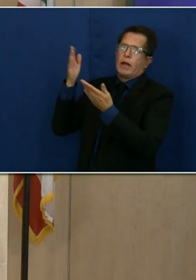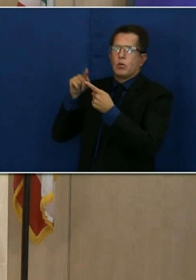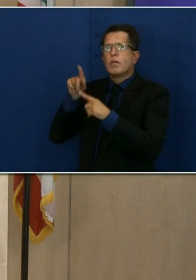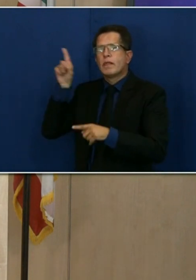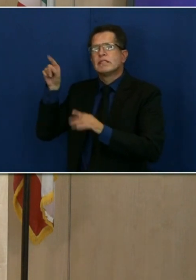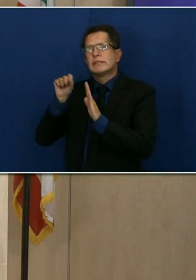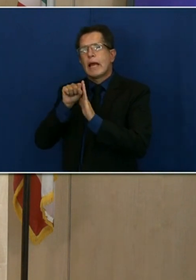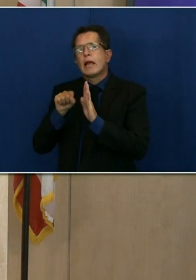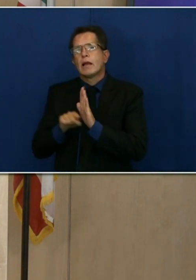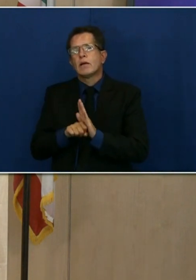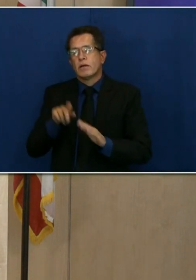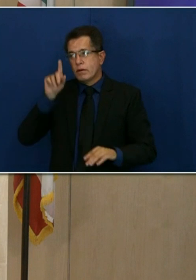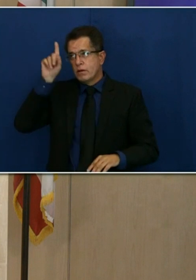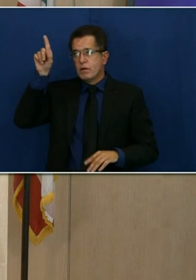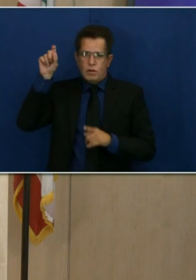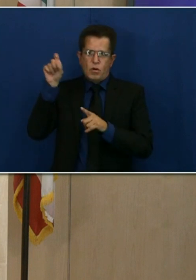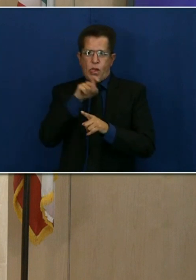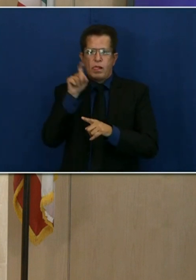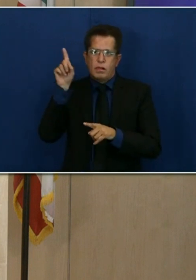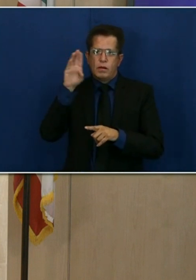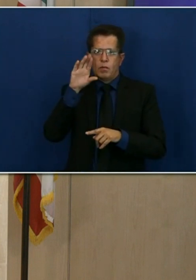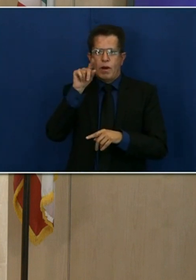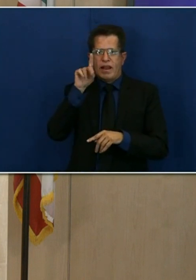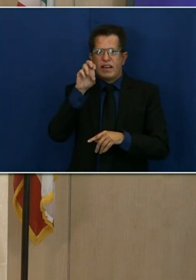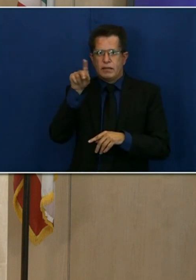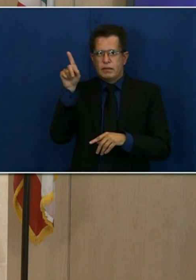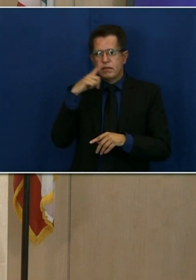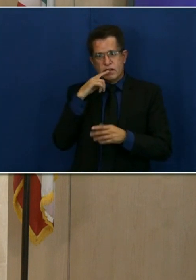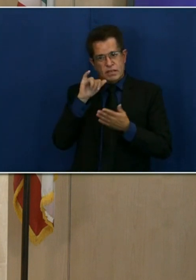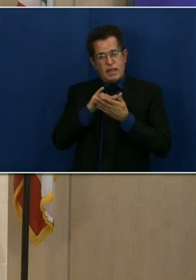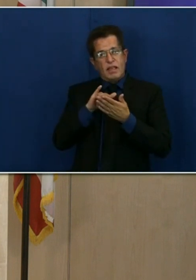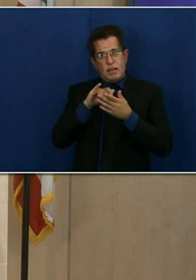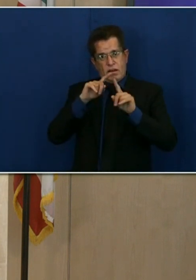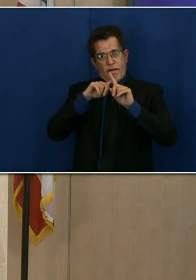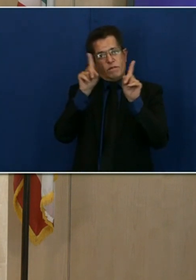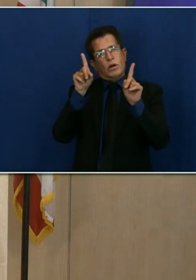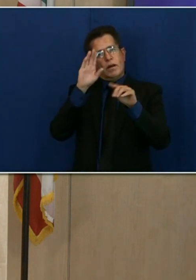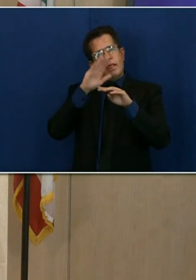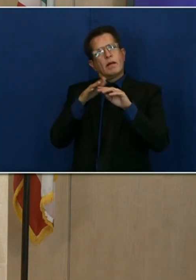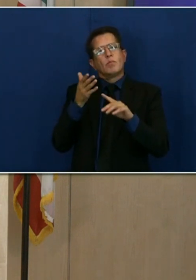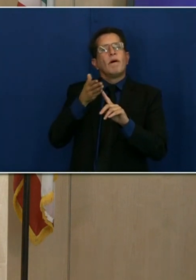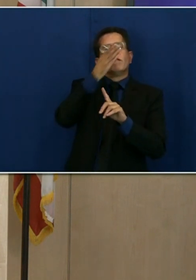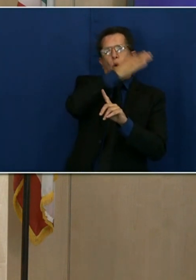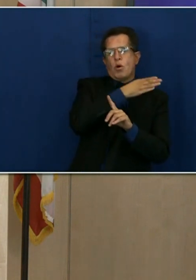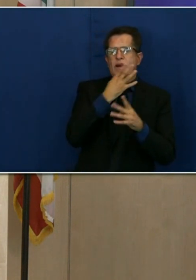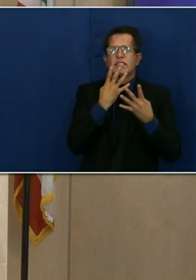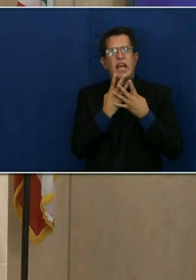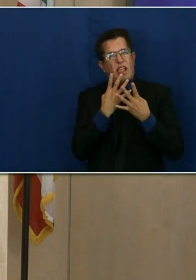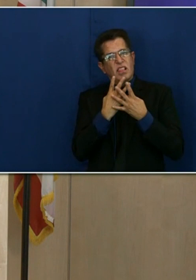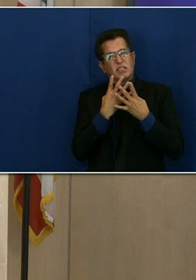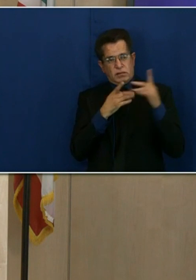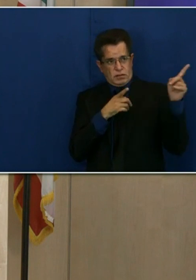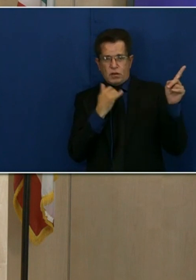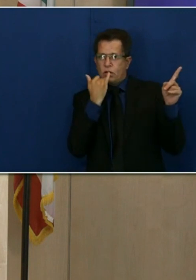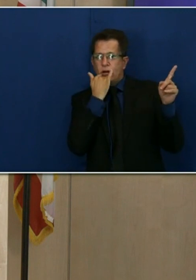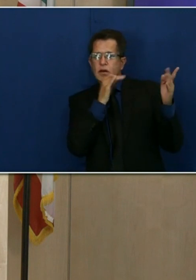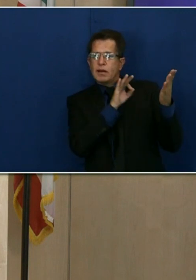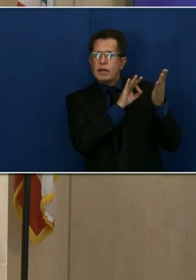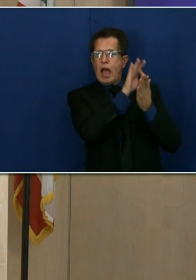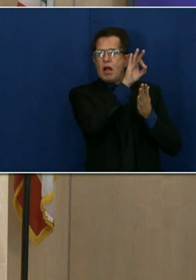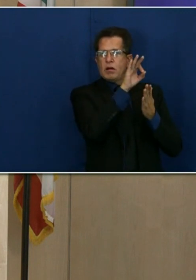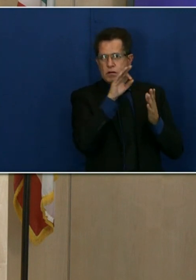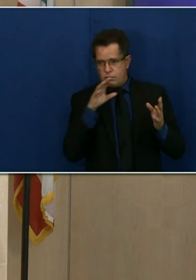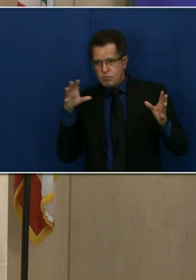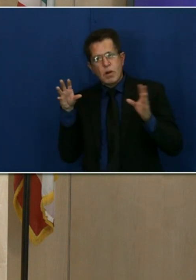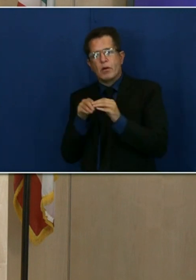So this is different than I think 2 weeks ago when we had the inmates that were incorrectly Yes. counted in terms Yeah, of that